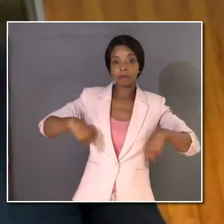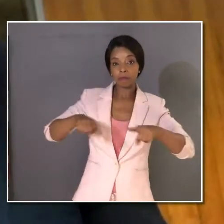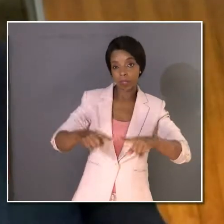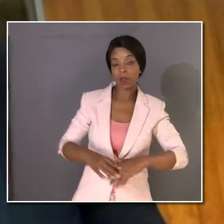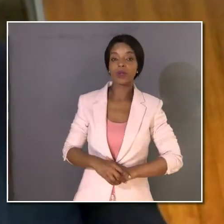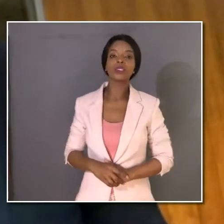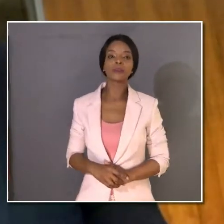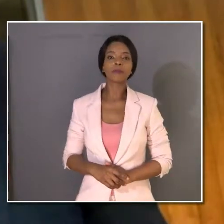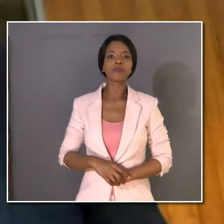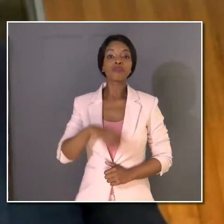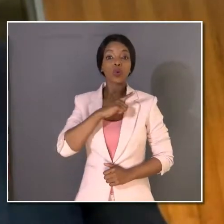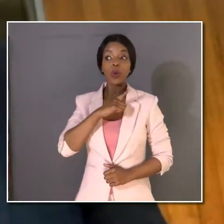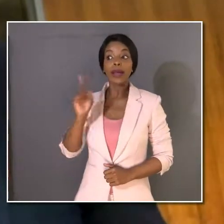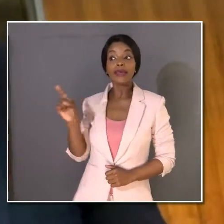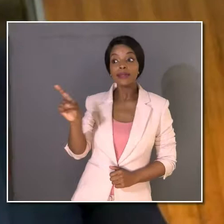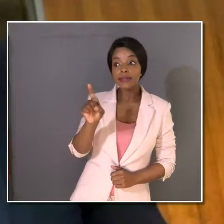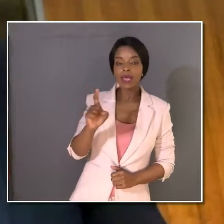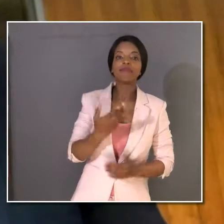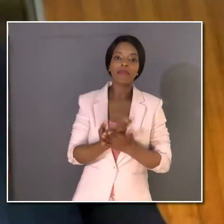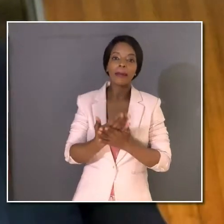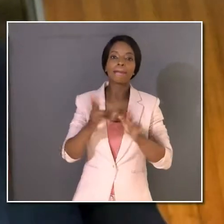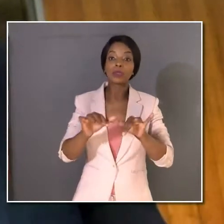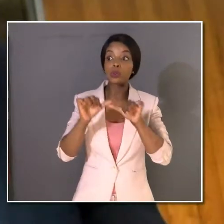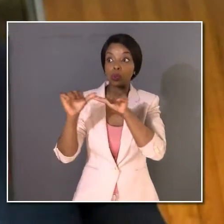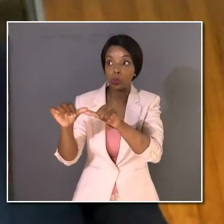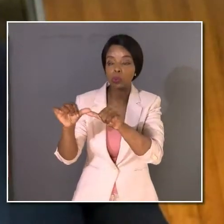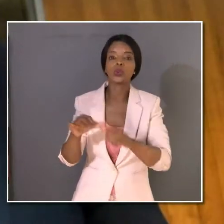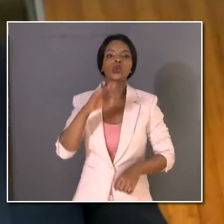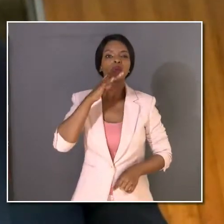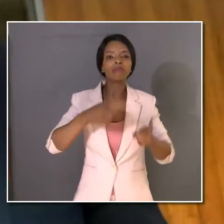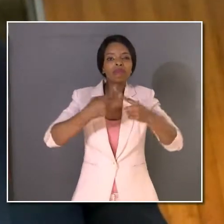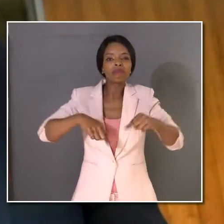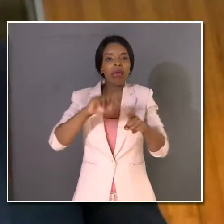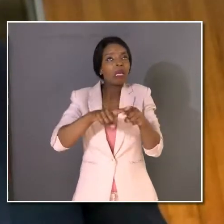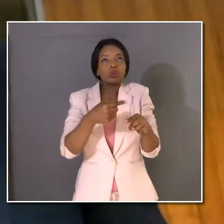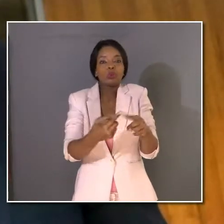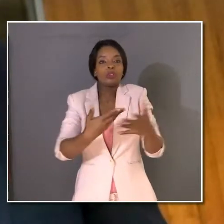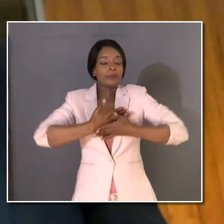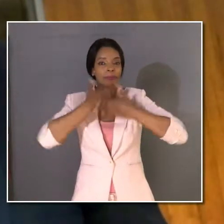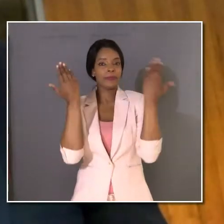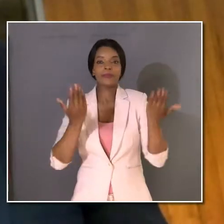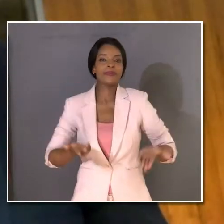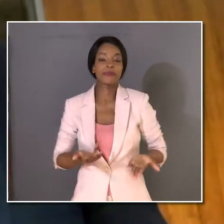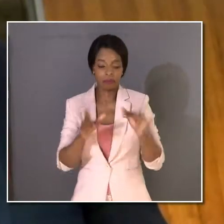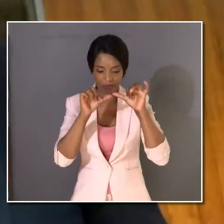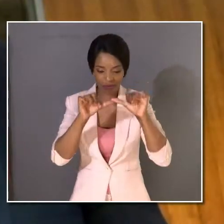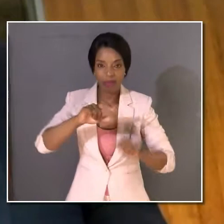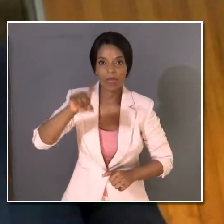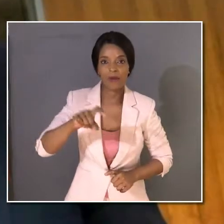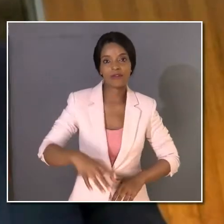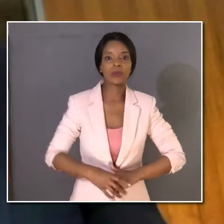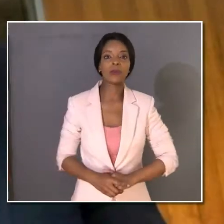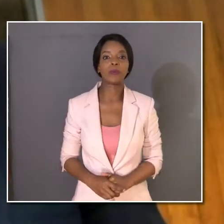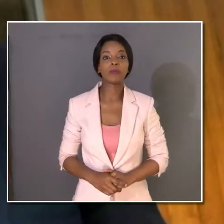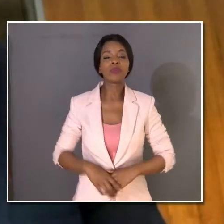able to keep going. We have no excuse not to continue. Last year we focused on two things. Firstly, we